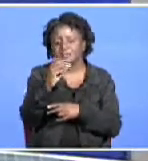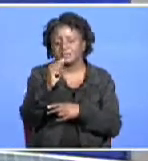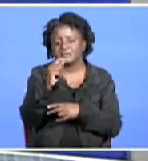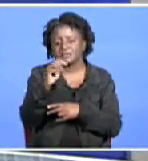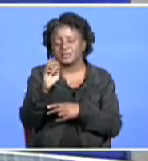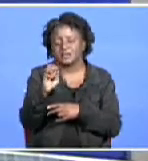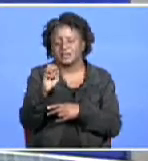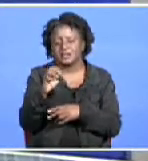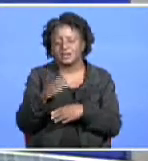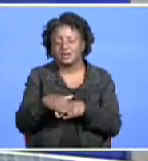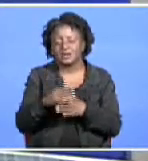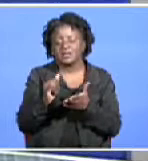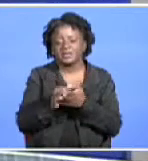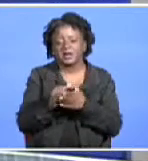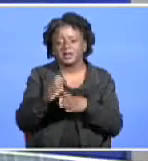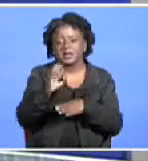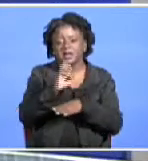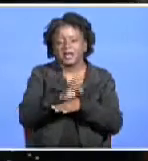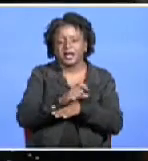September.